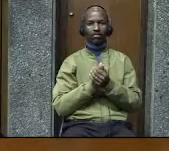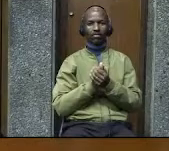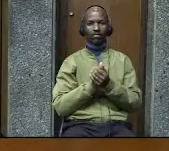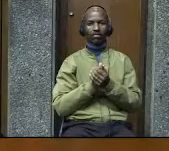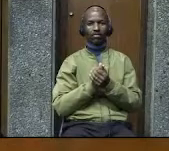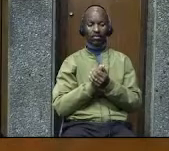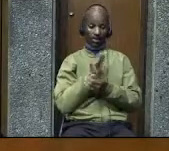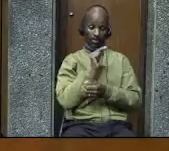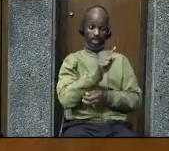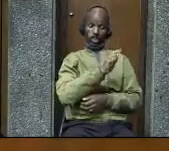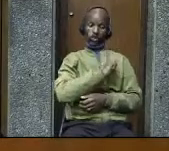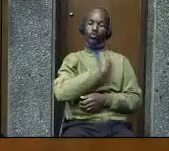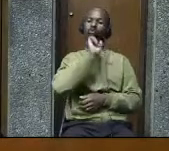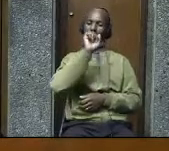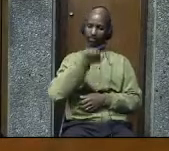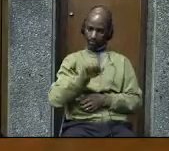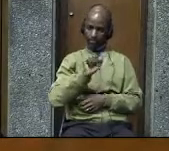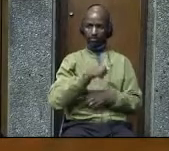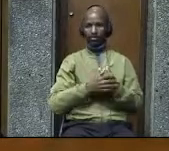This is true.